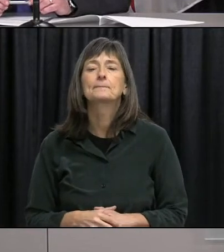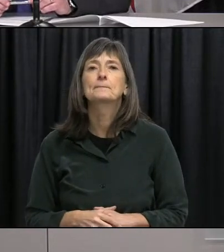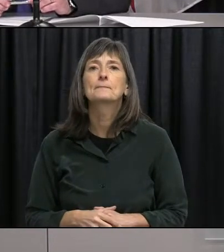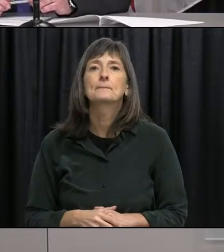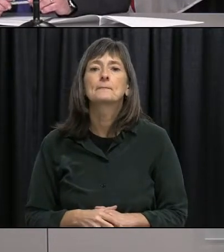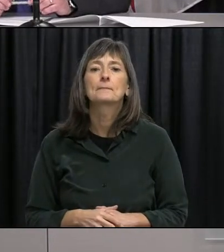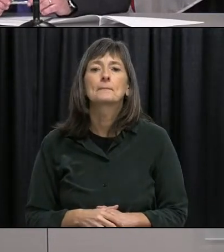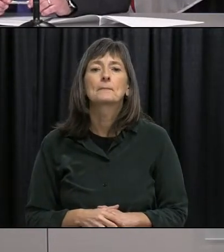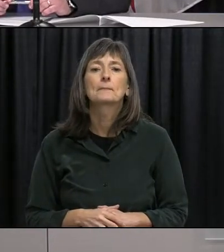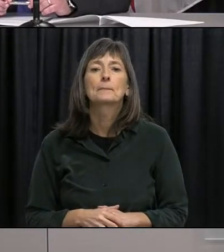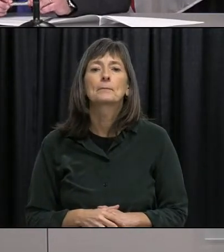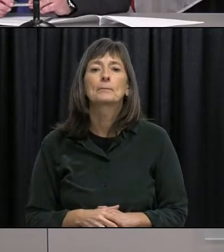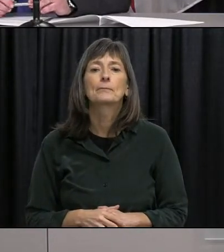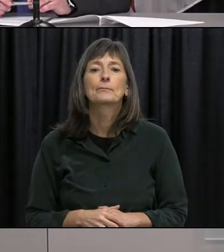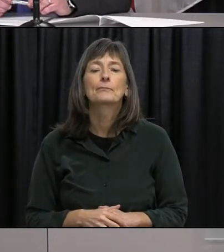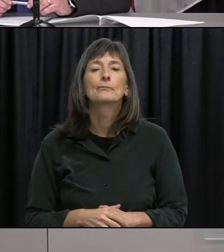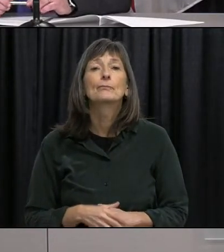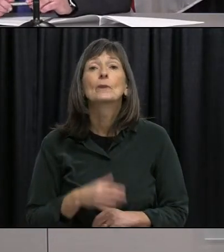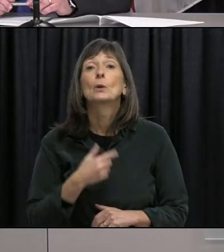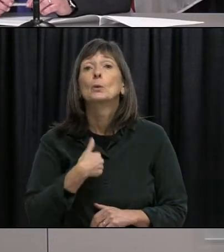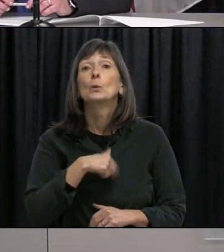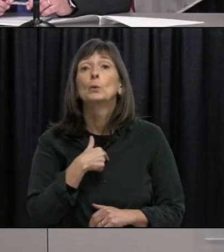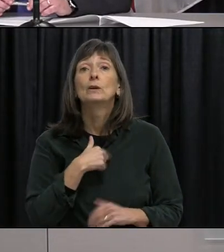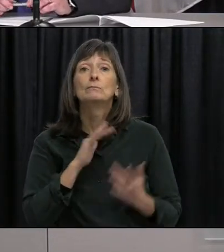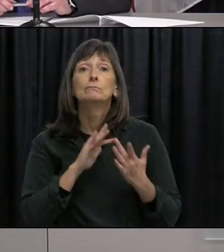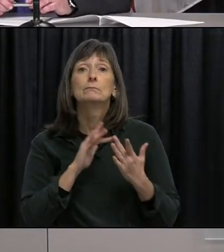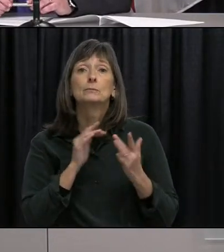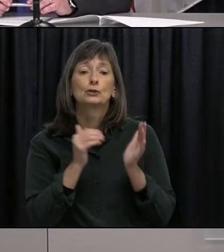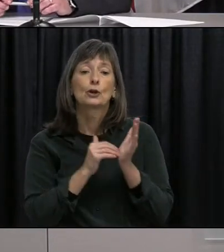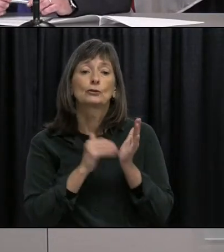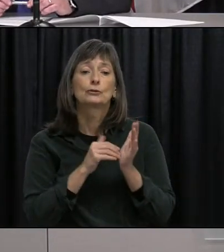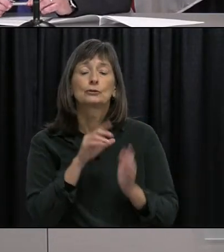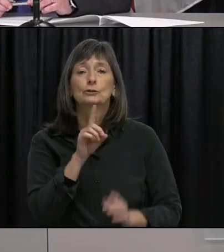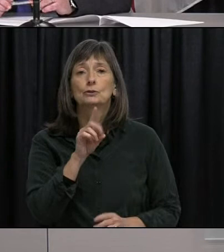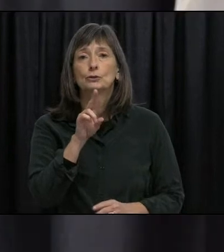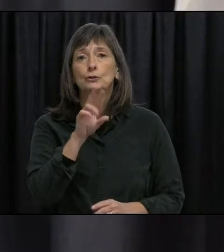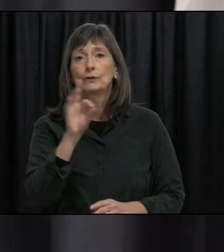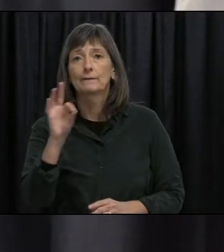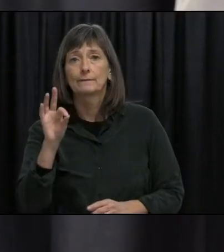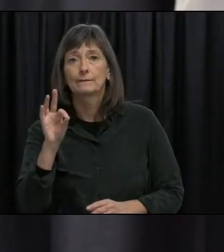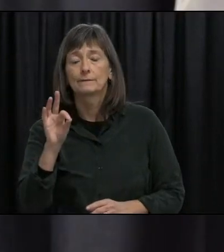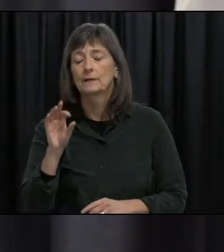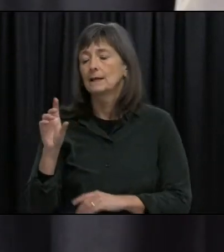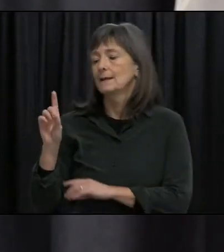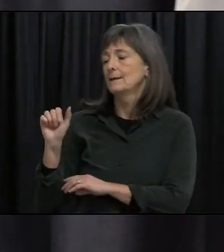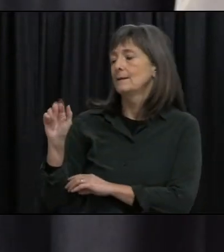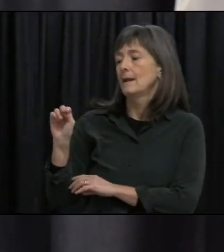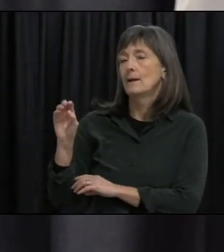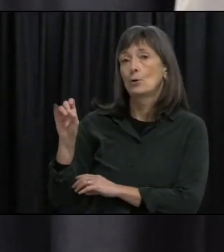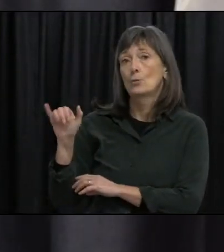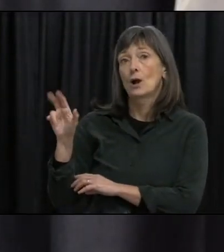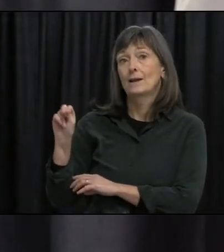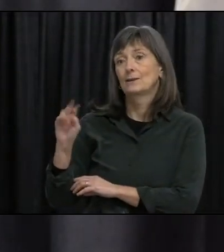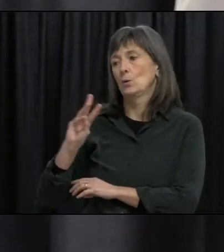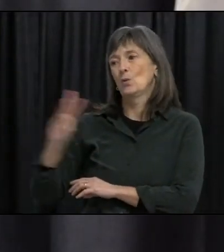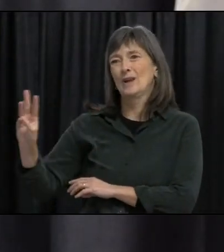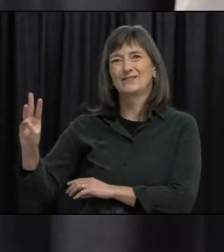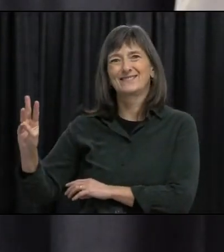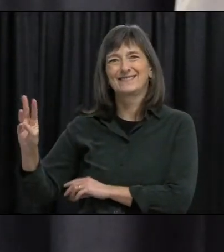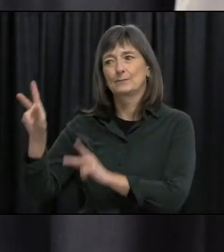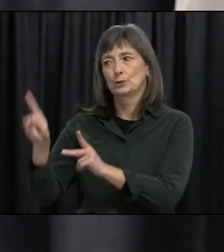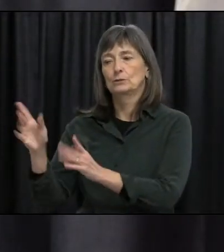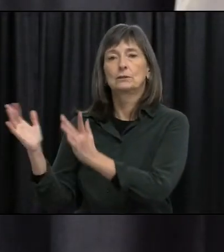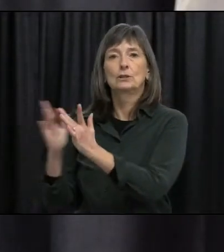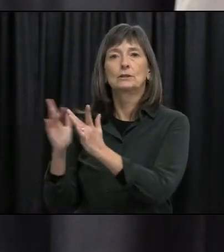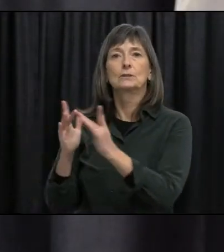So we have been interfacing with Dr. Dutt. Dan O'Brien, our regional director in Western Region, has been interfacing with Dr.